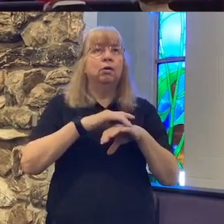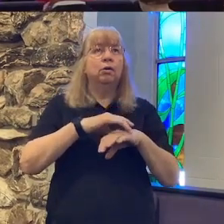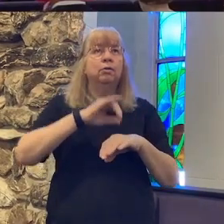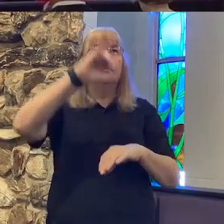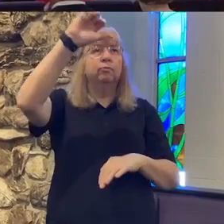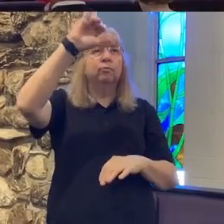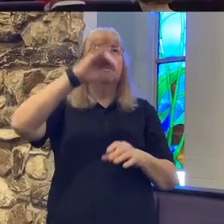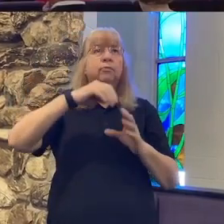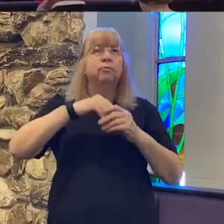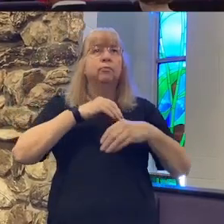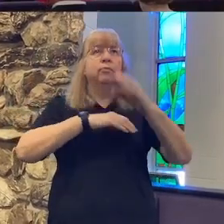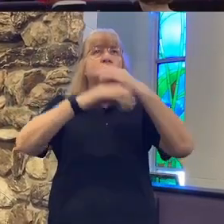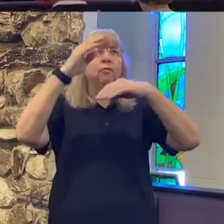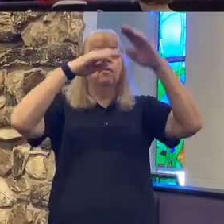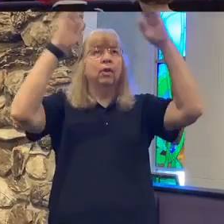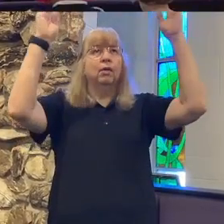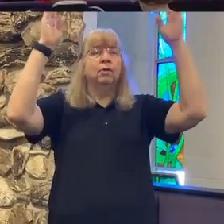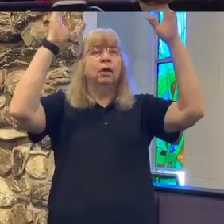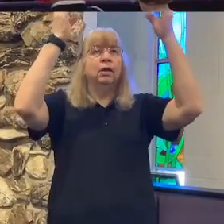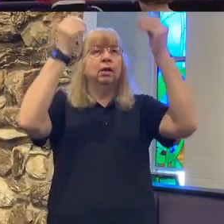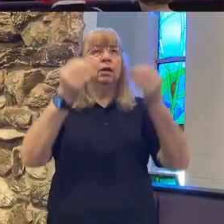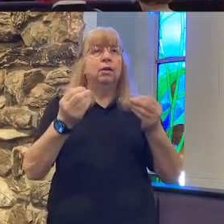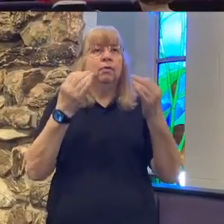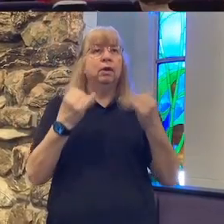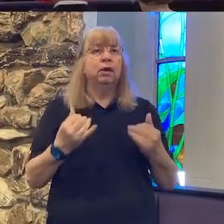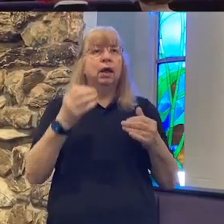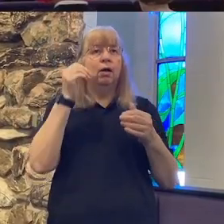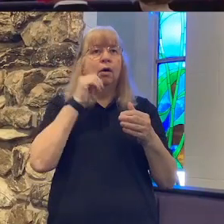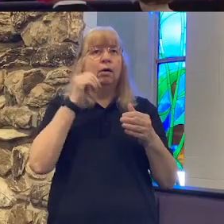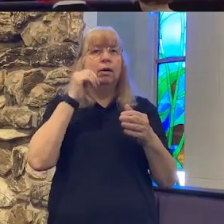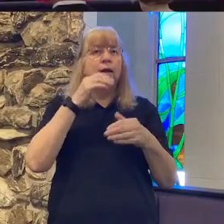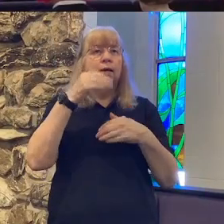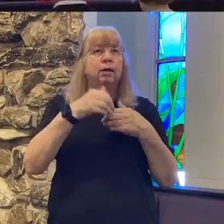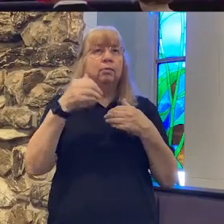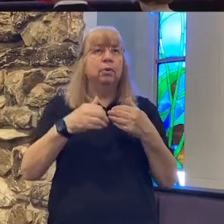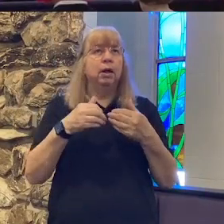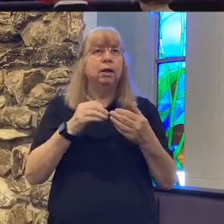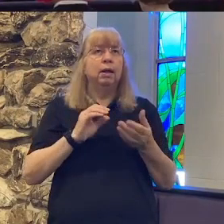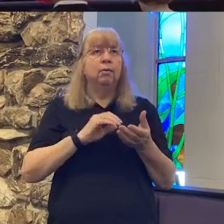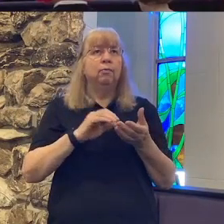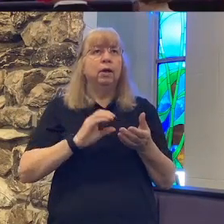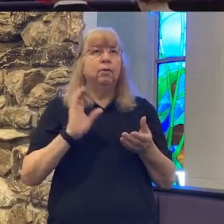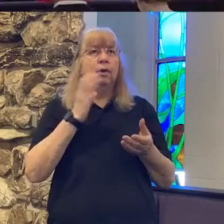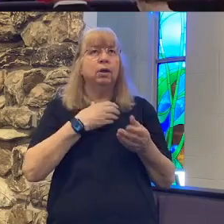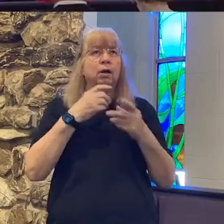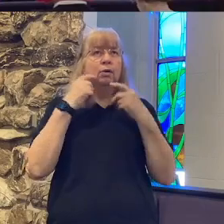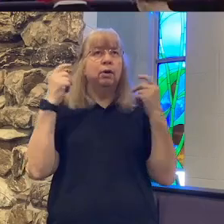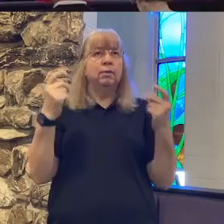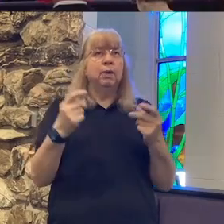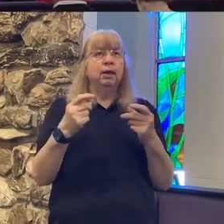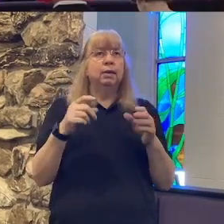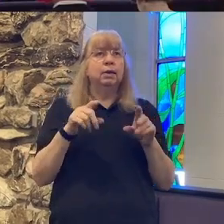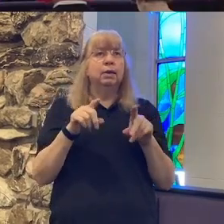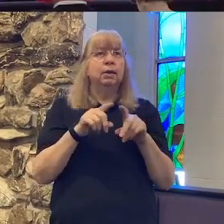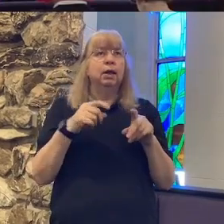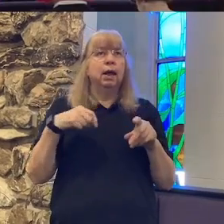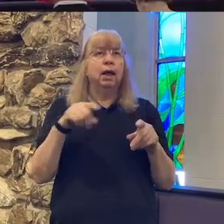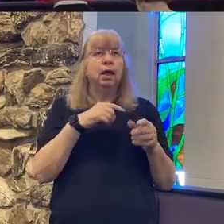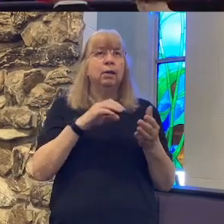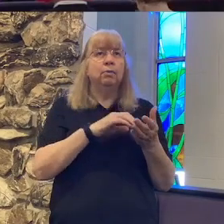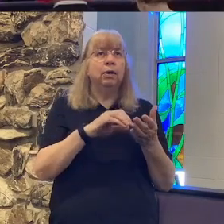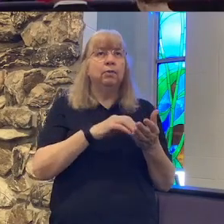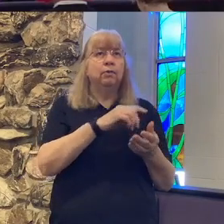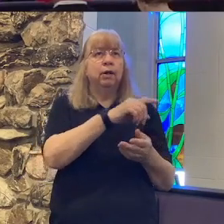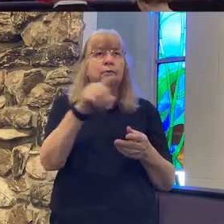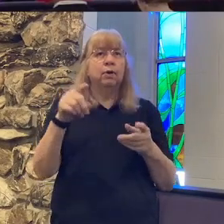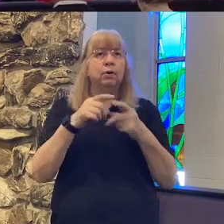it is in heaven. Give us this day our daily bread, and forgive us our trespasses, as